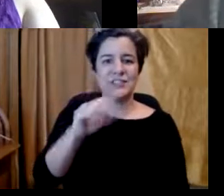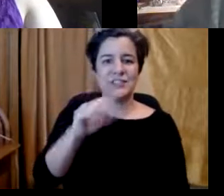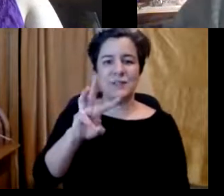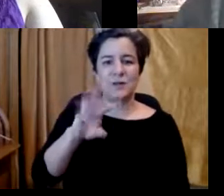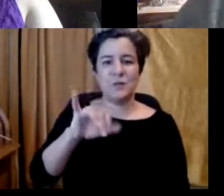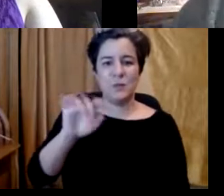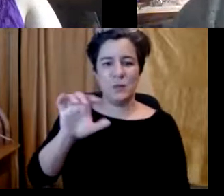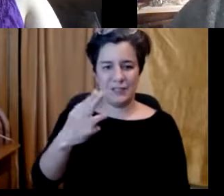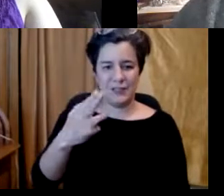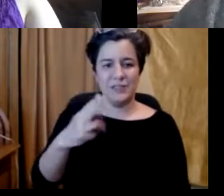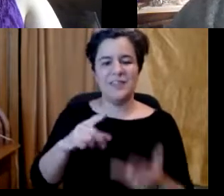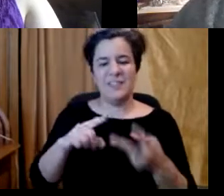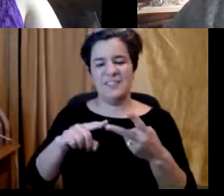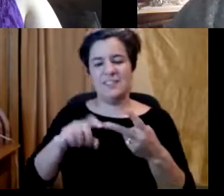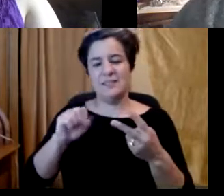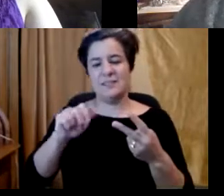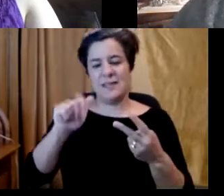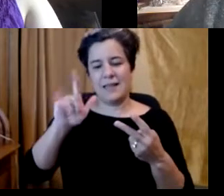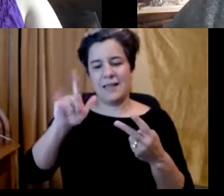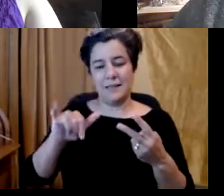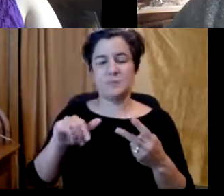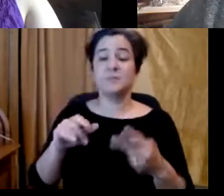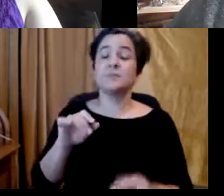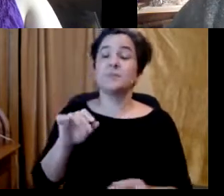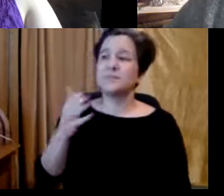Hi, everyone. So my